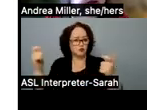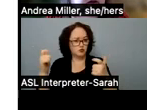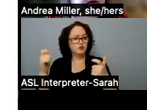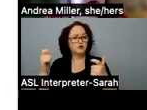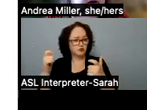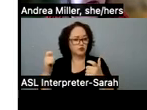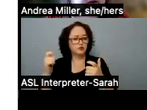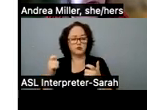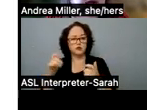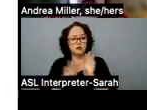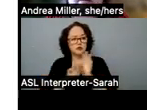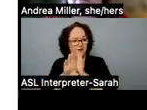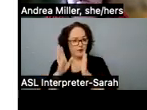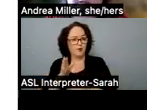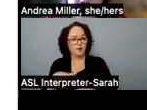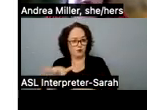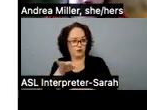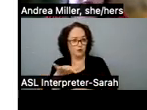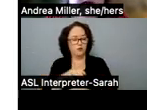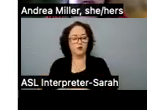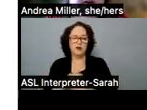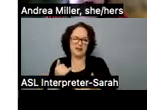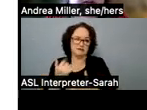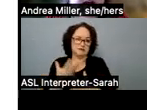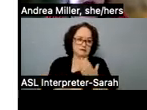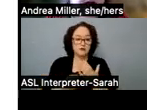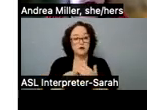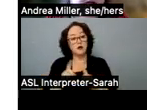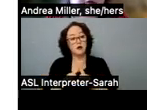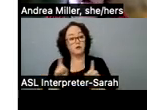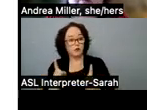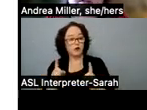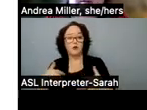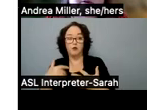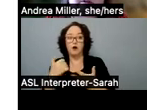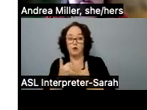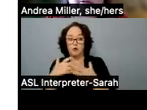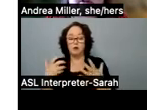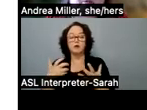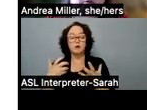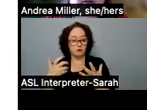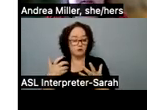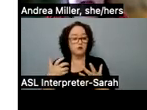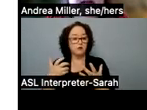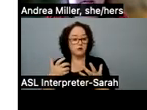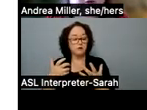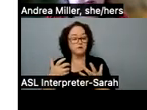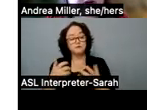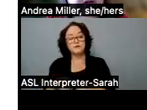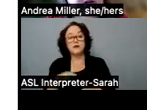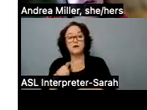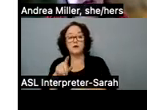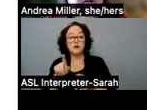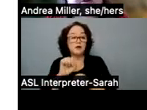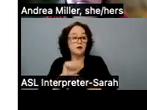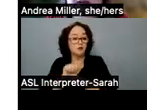had added to the stock of affordable housing in our state through all of his efforts, including his work with the Kentucky Housing